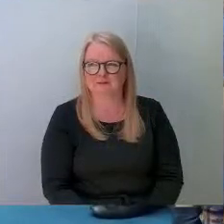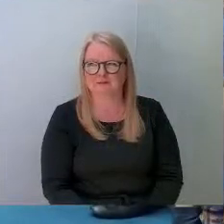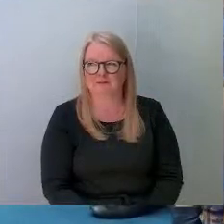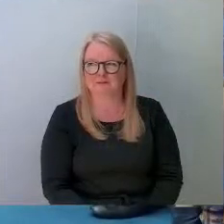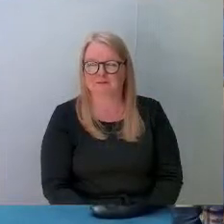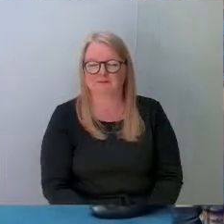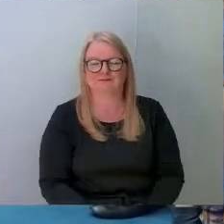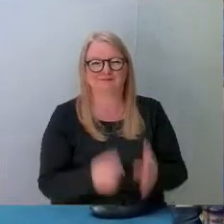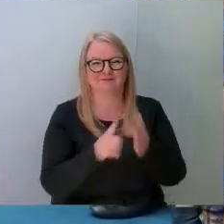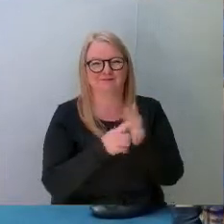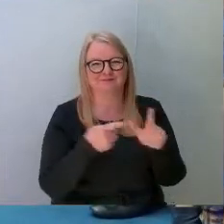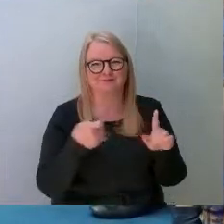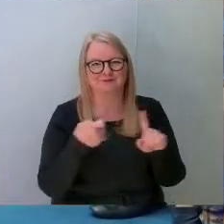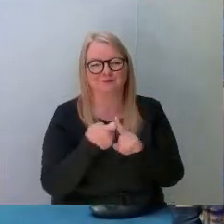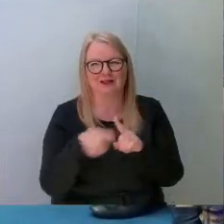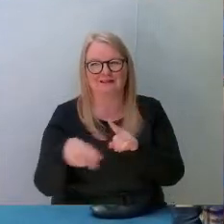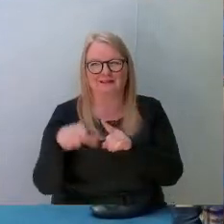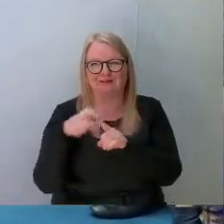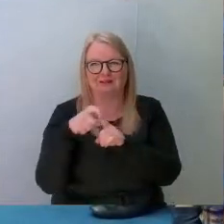Jack Devon.